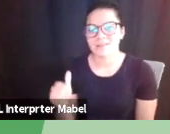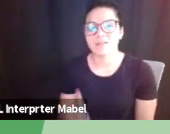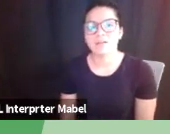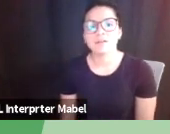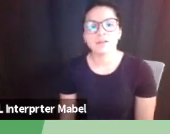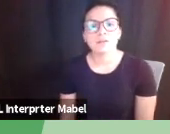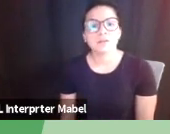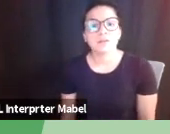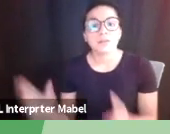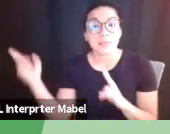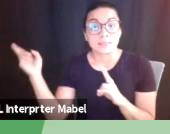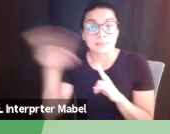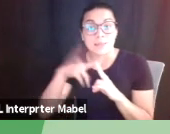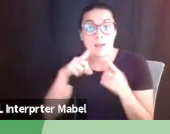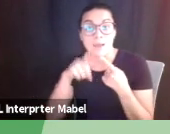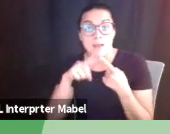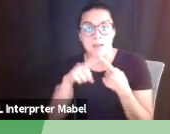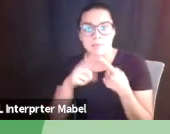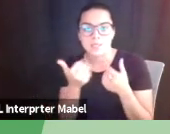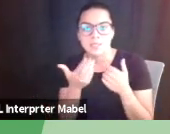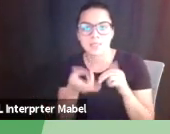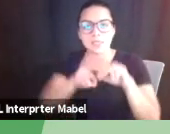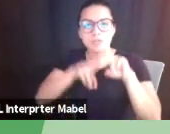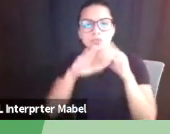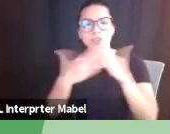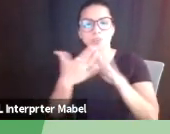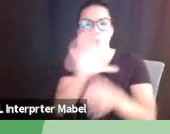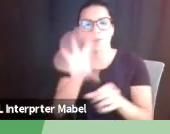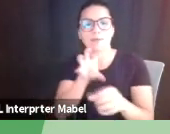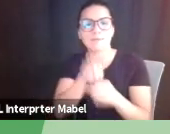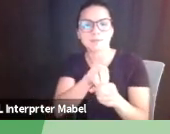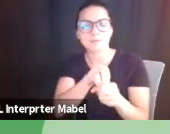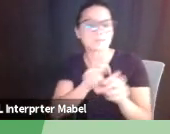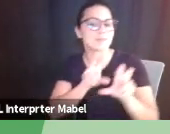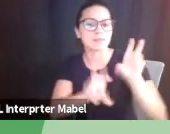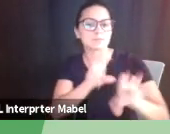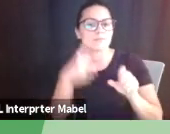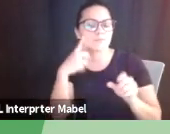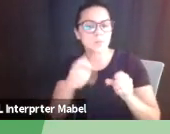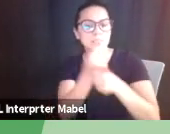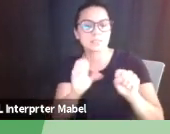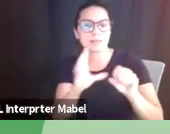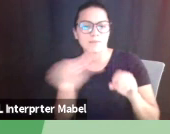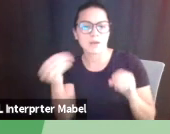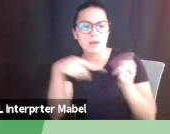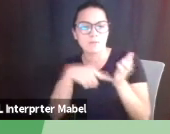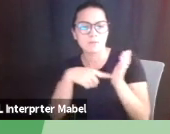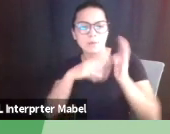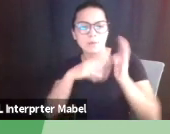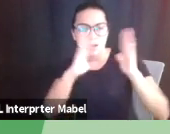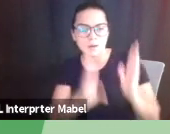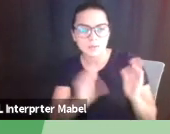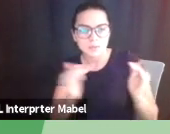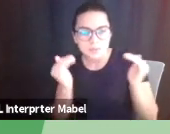Top one was increasing community investment in more safe and affordable housing, which was followed actually quite